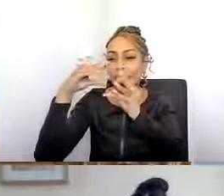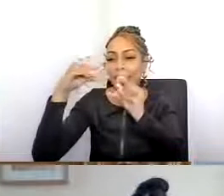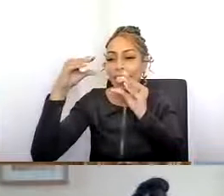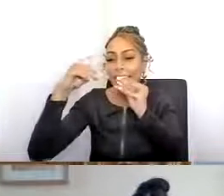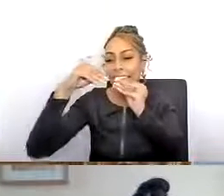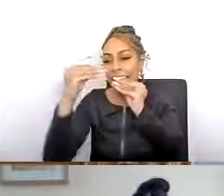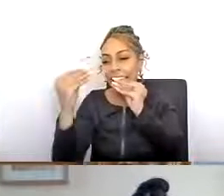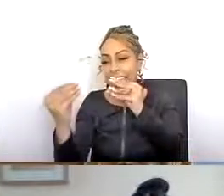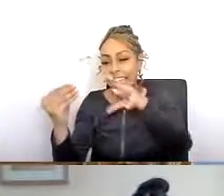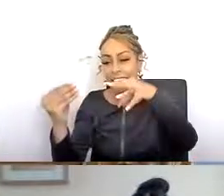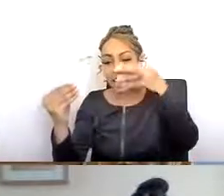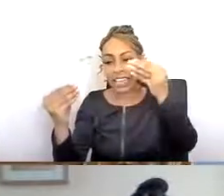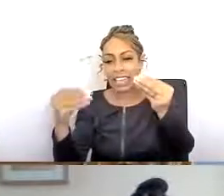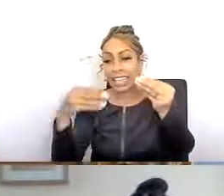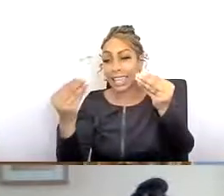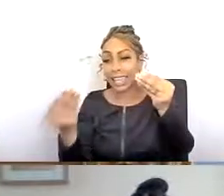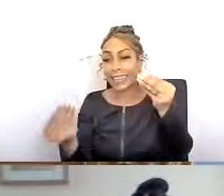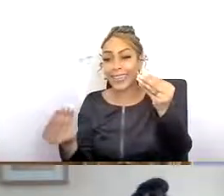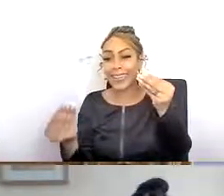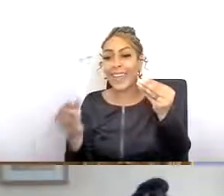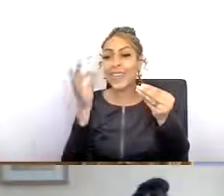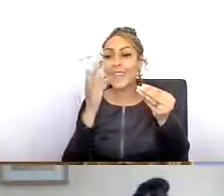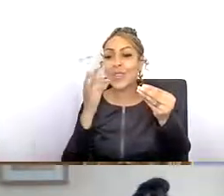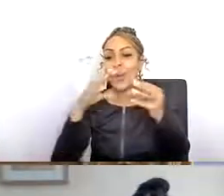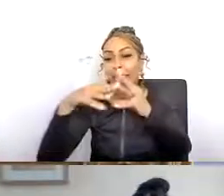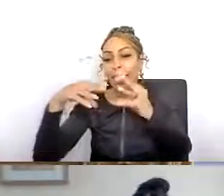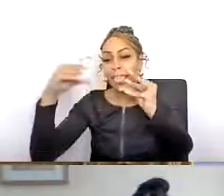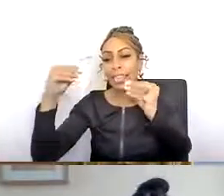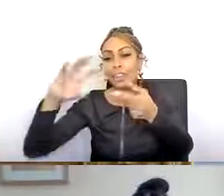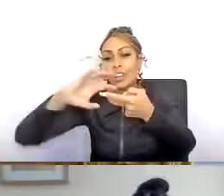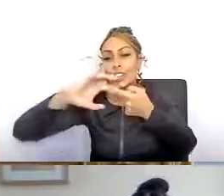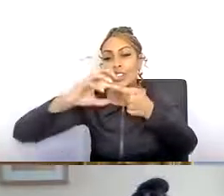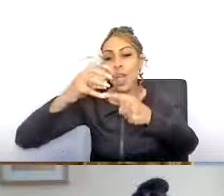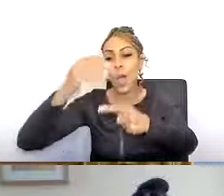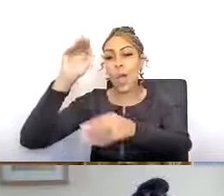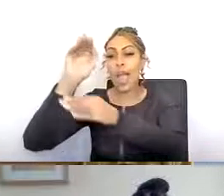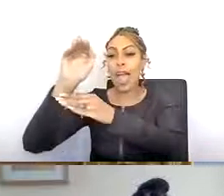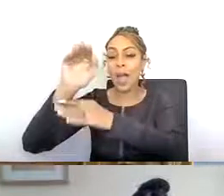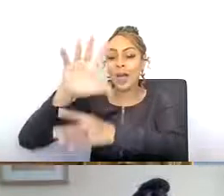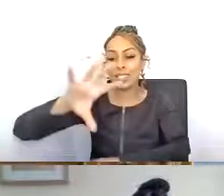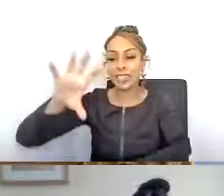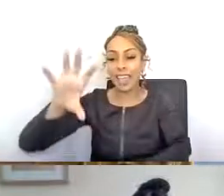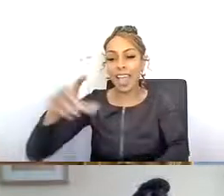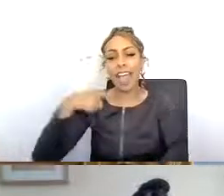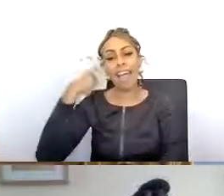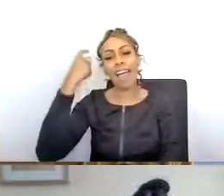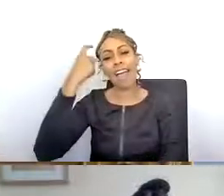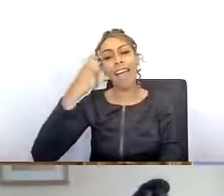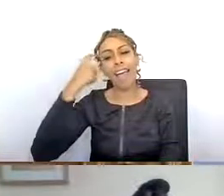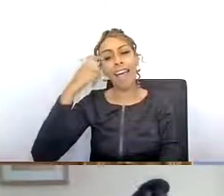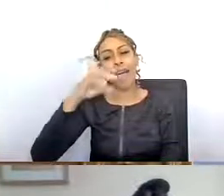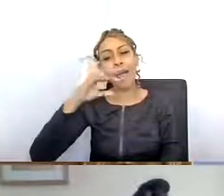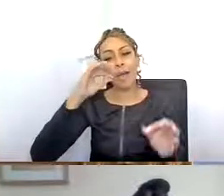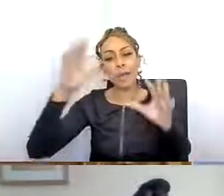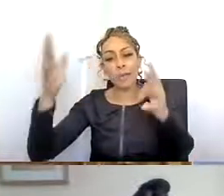on the windowsill, and then there's a few leaves on the stone. And it, you know, you sort of wonder, have they blown in